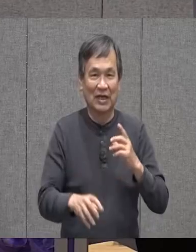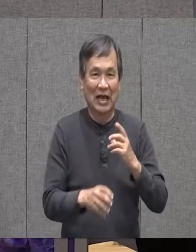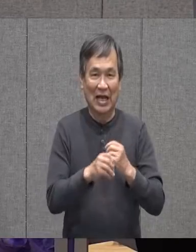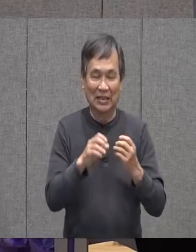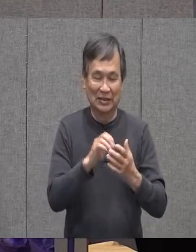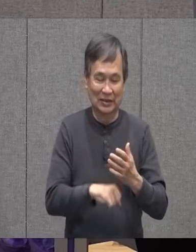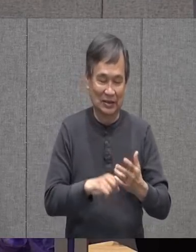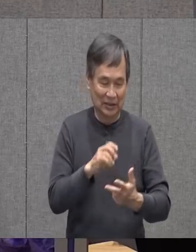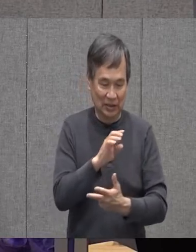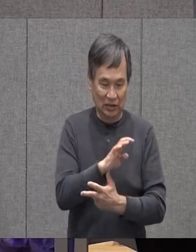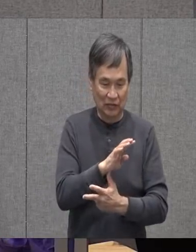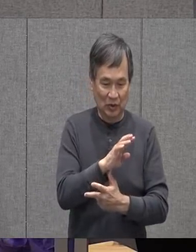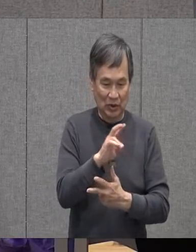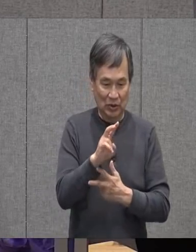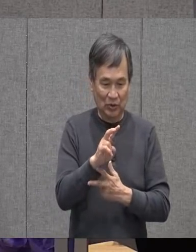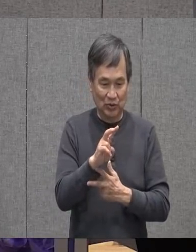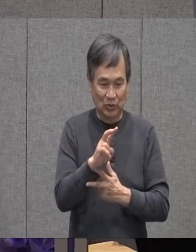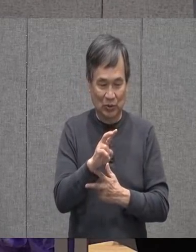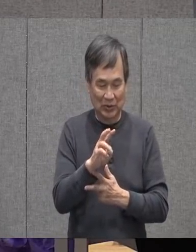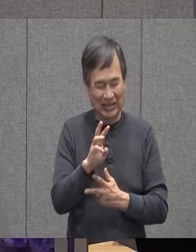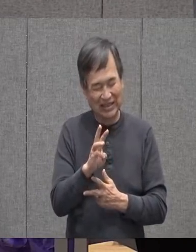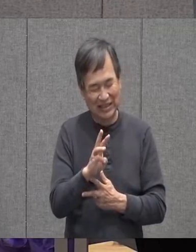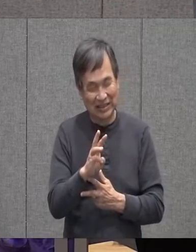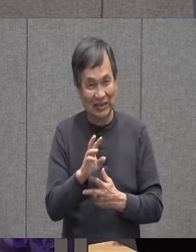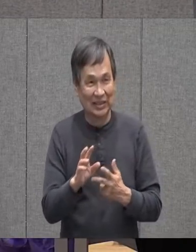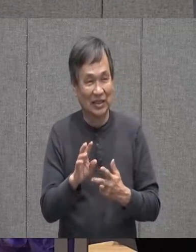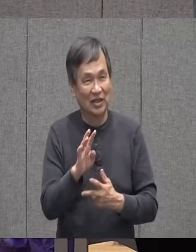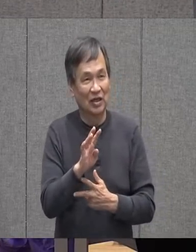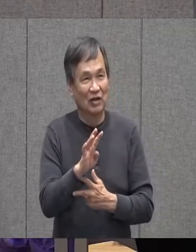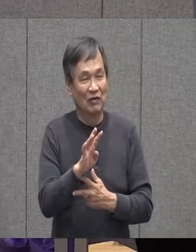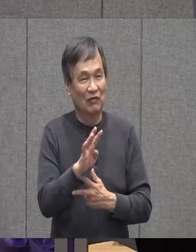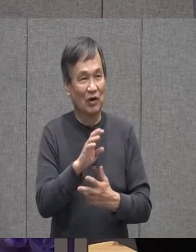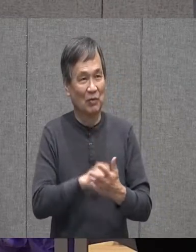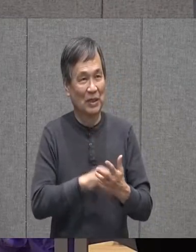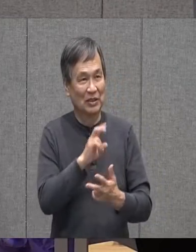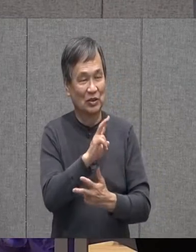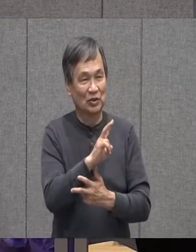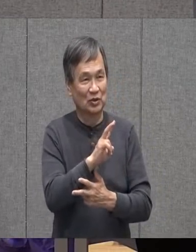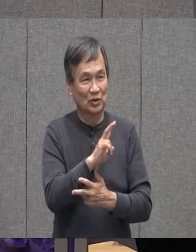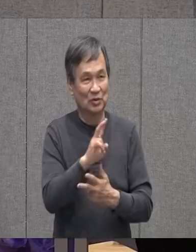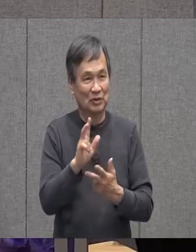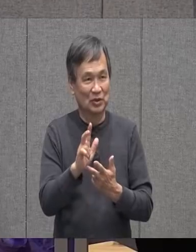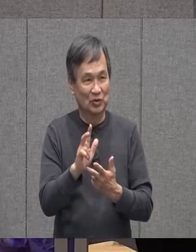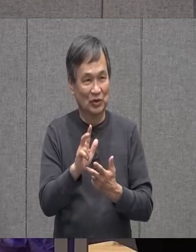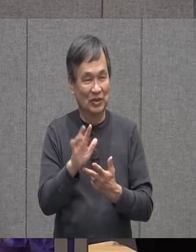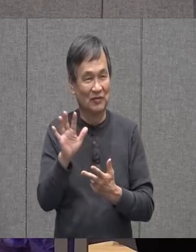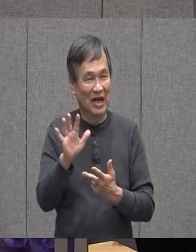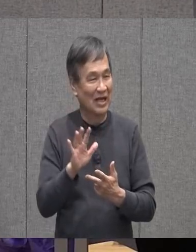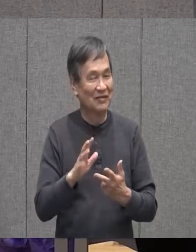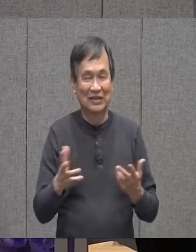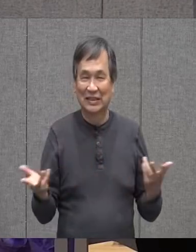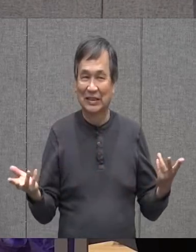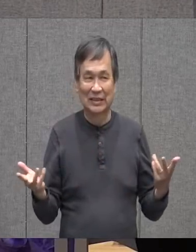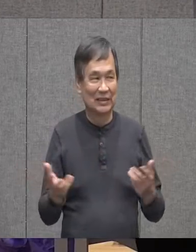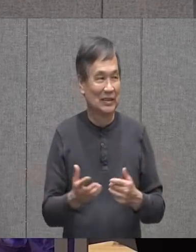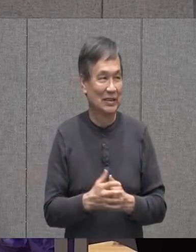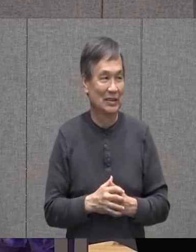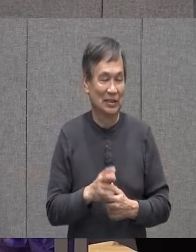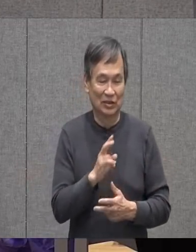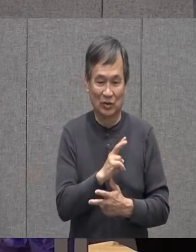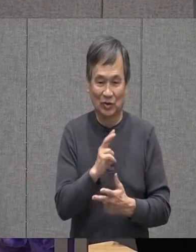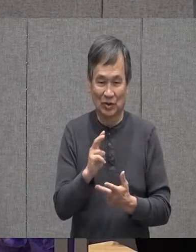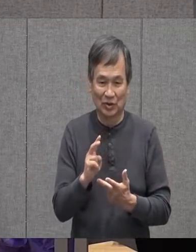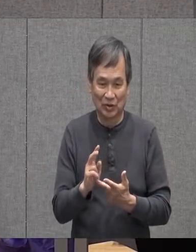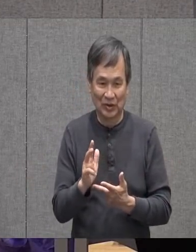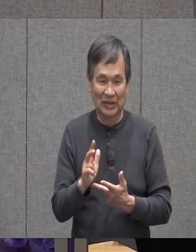and 2 is 6. Let's see, 4 minus 2 would be 2, plus 3 would be 5. 2 and 3